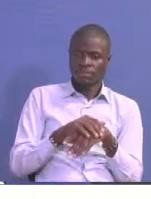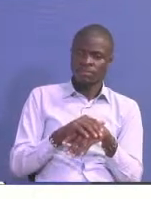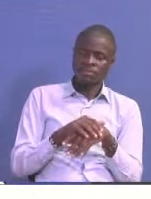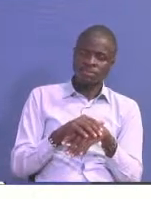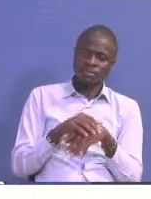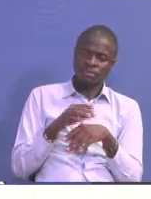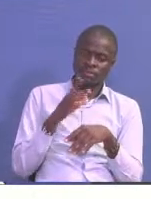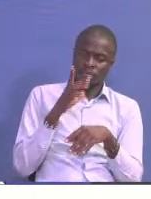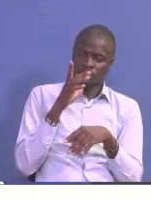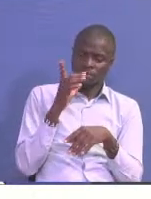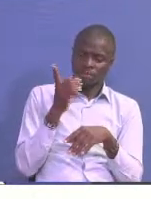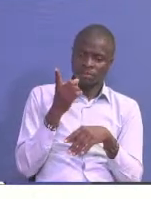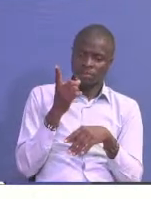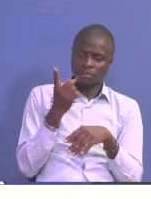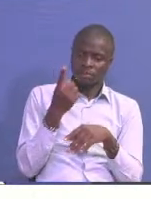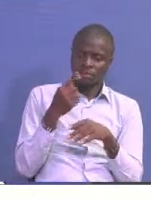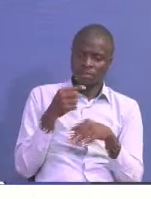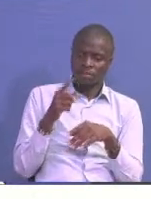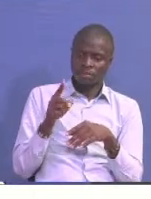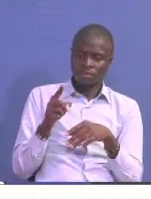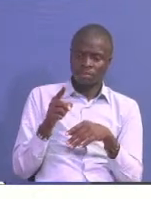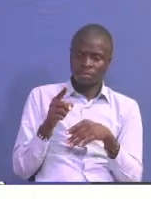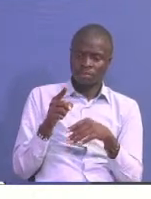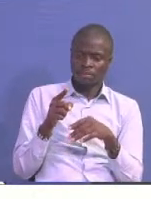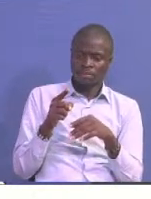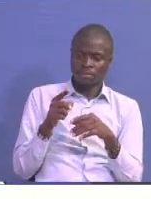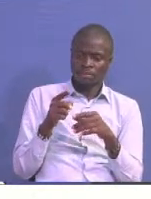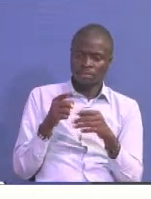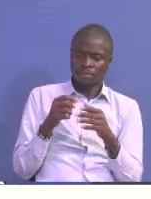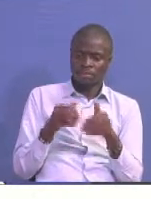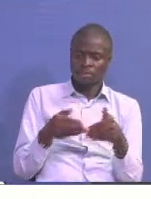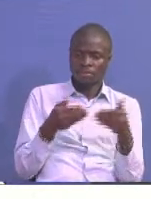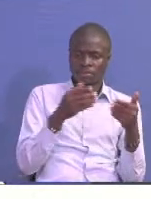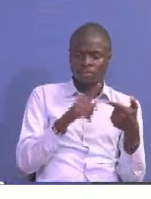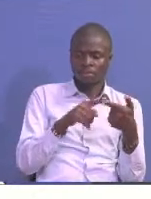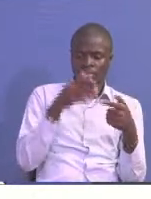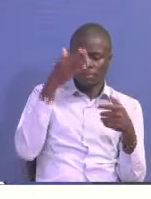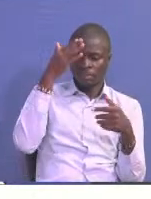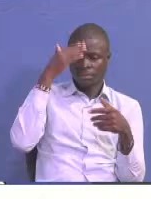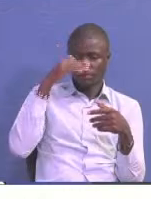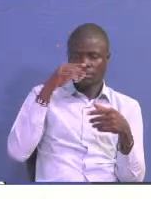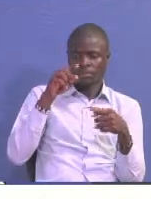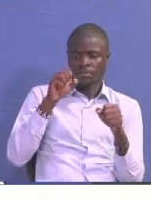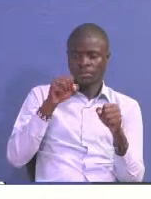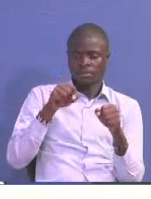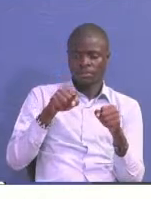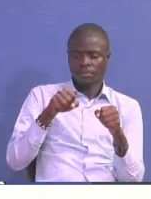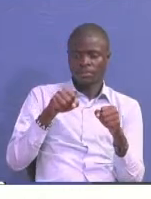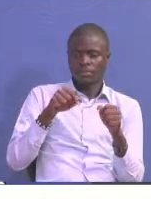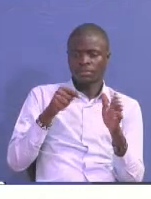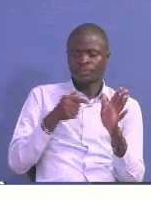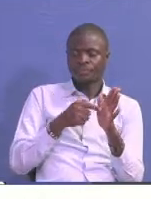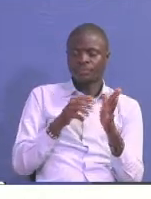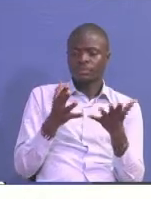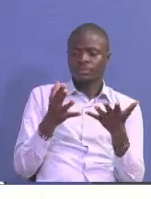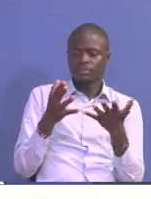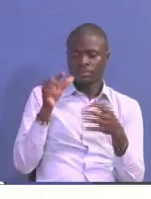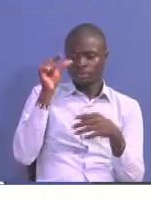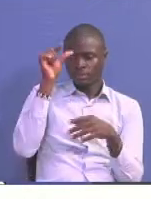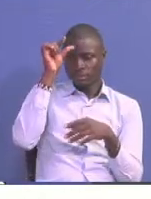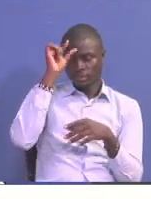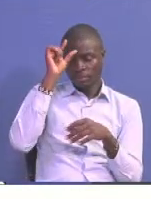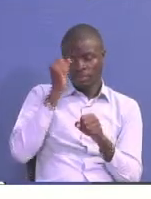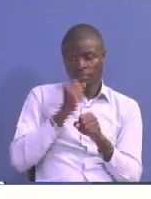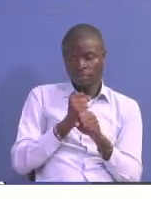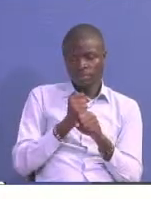And once it's approved by the cabinet, then it's tabled in parliament. So that's how the government operates. You